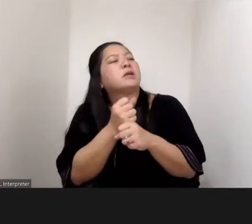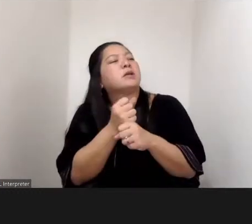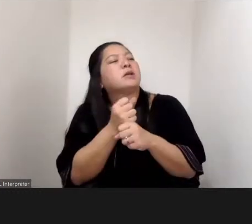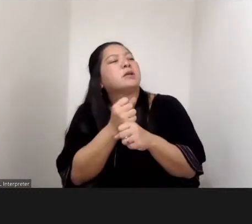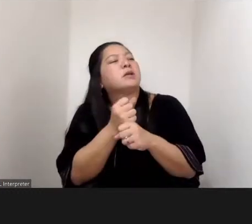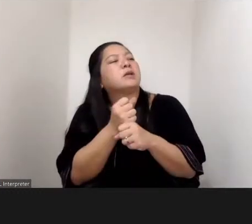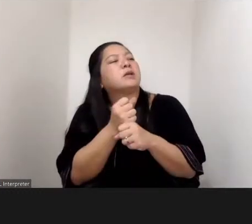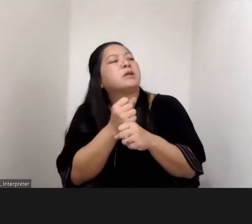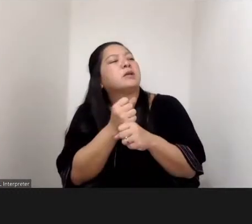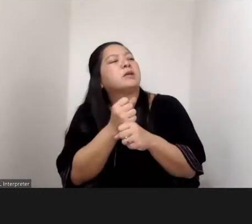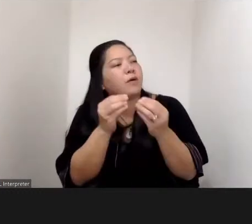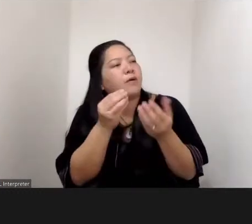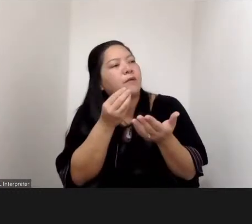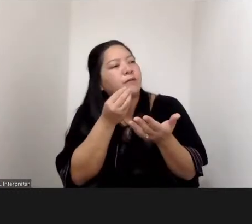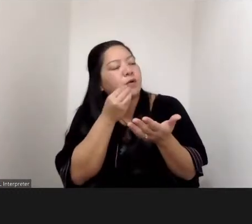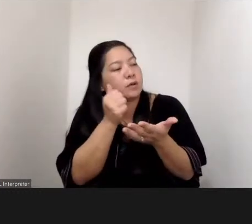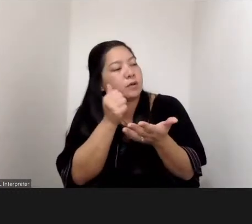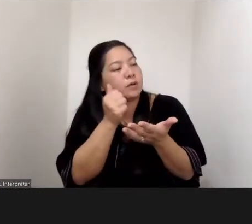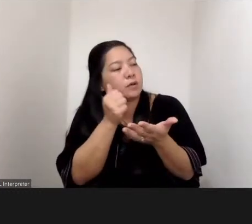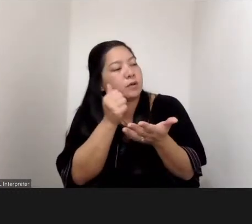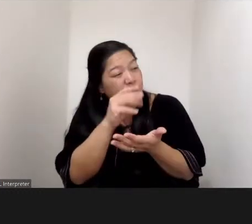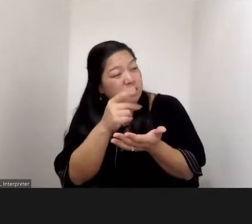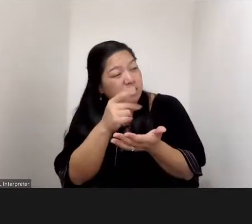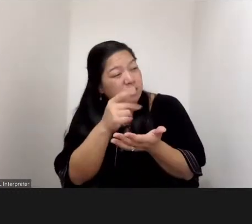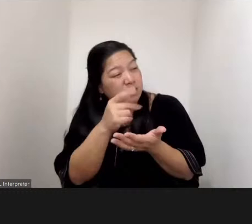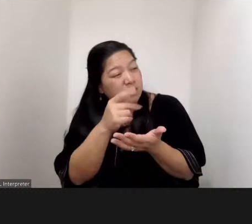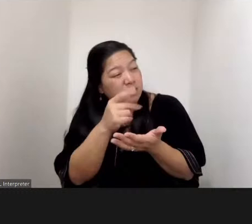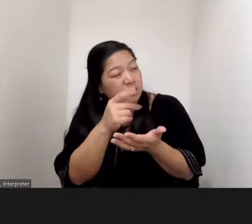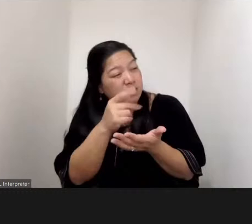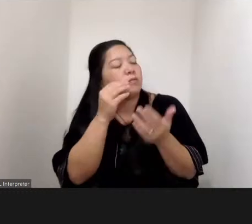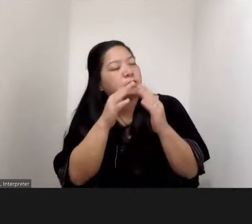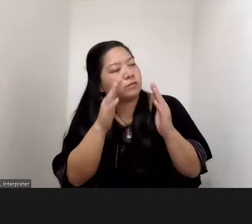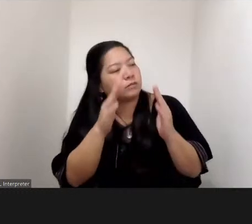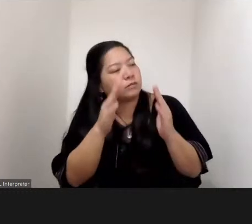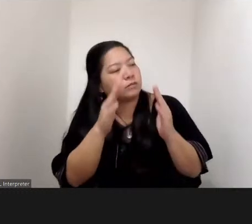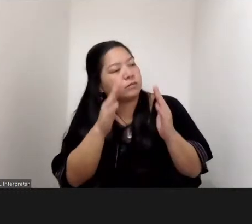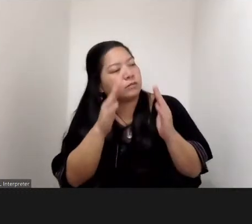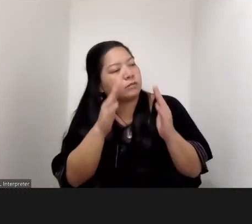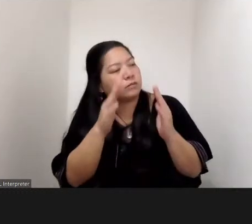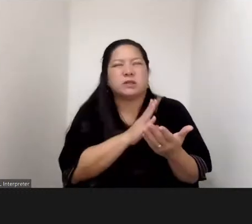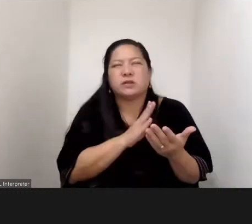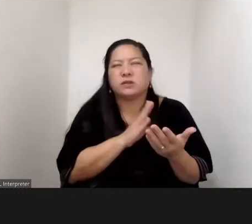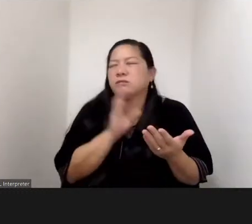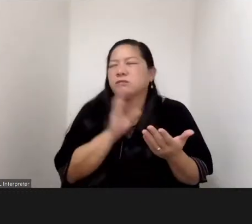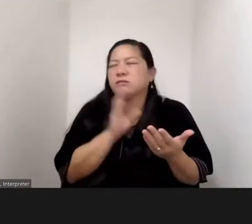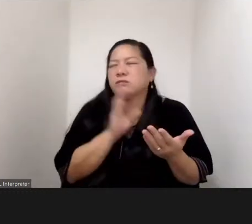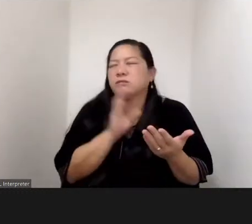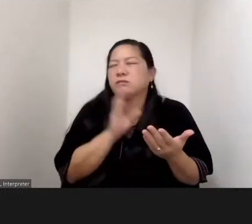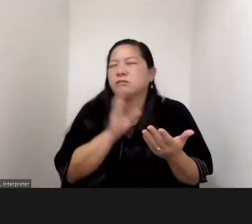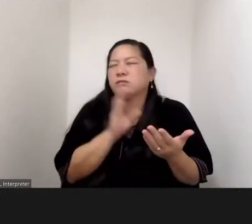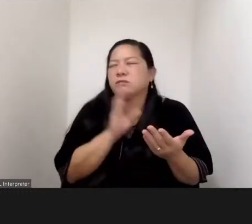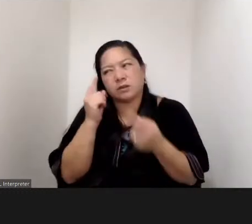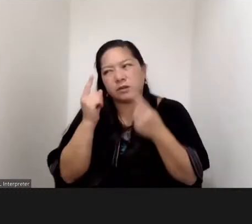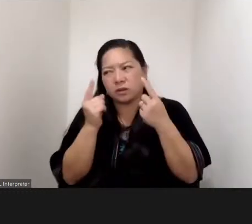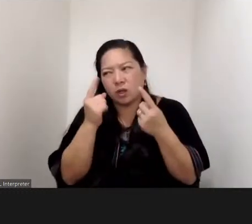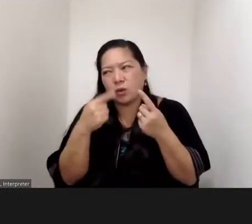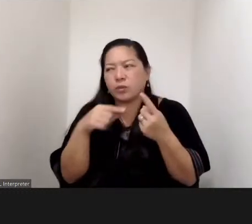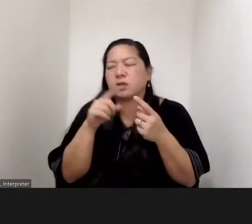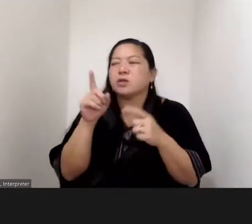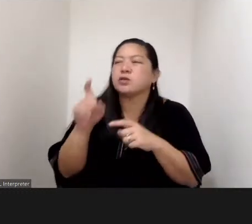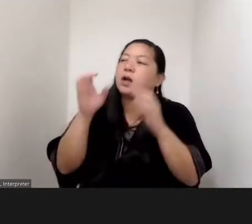grant. So I didn't really, you know, I never really thought about we should educate all these people all at once and